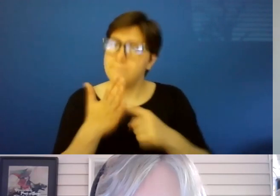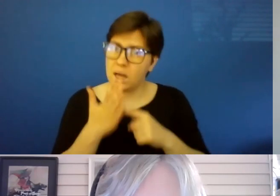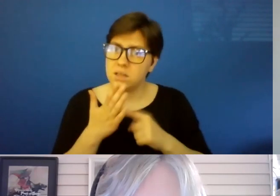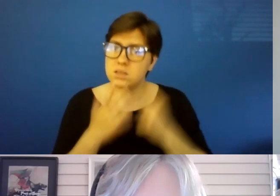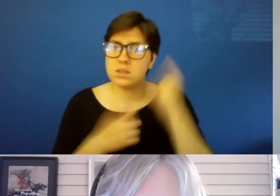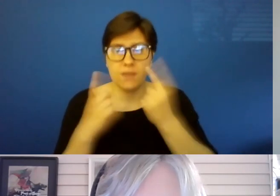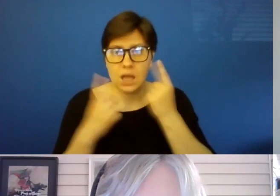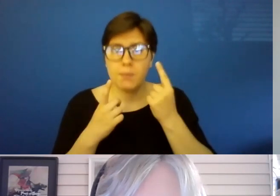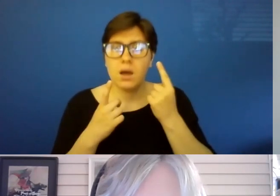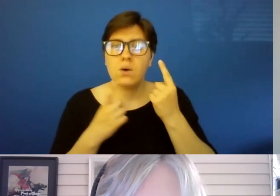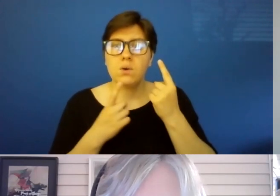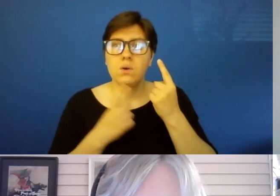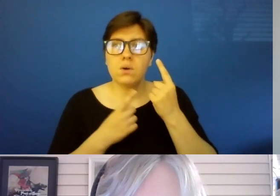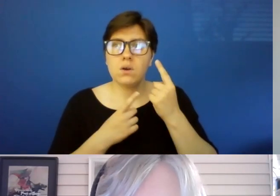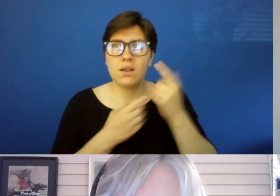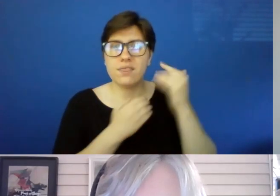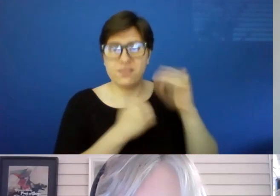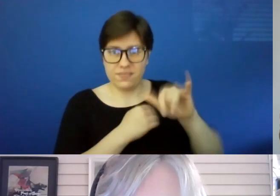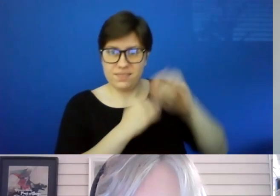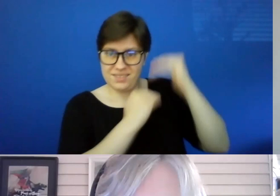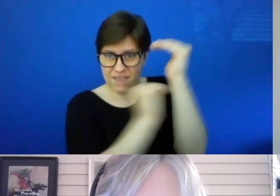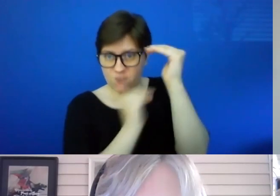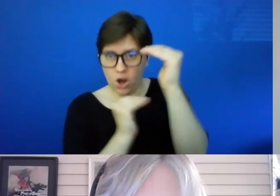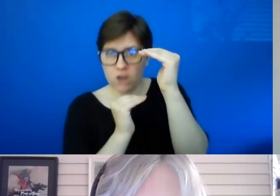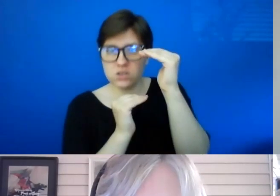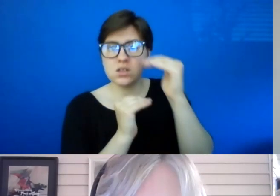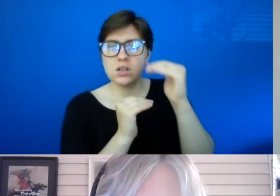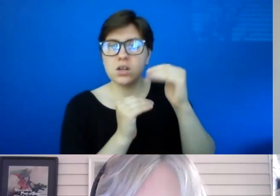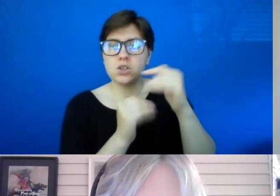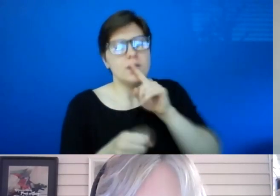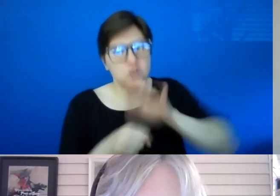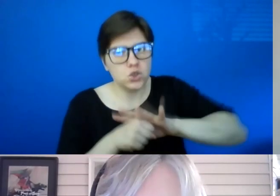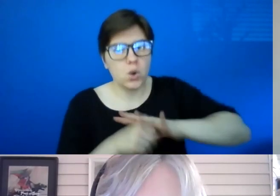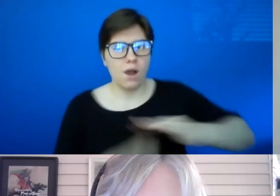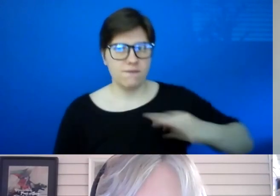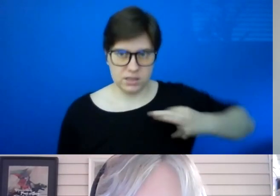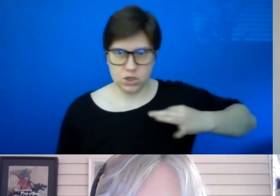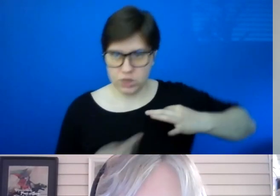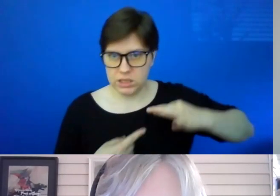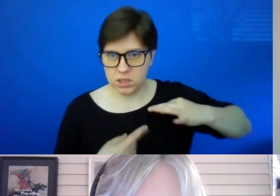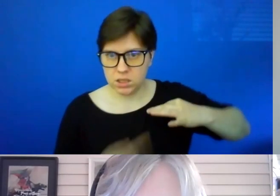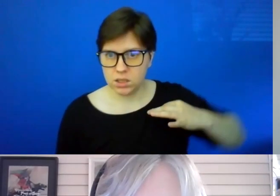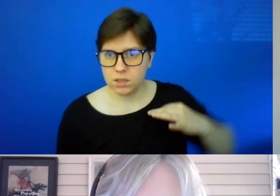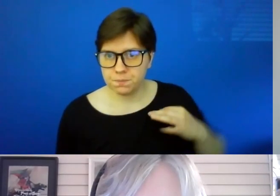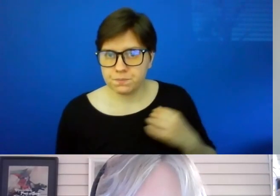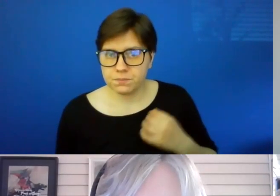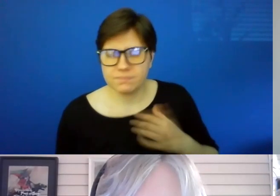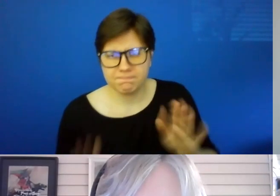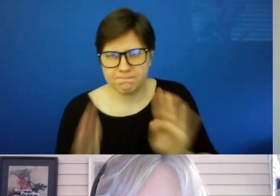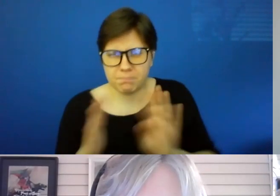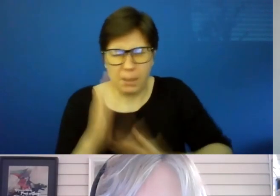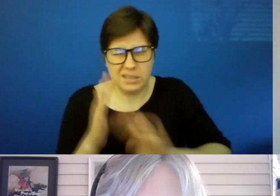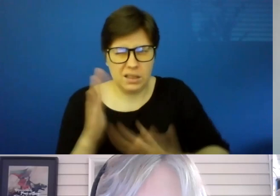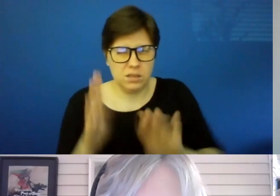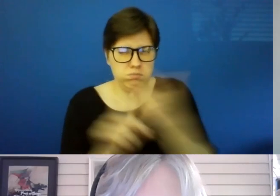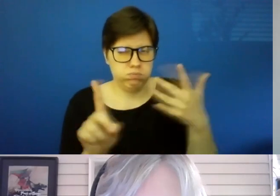of safeguards to assure that this is a voluntary decision. I mean, look, there's basically, let me just unpack how